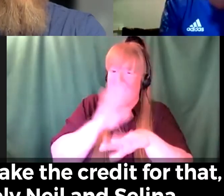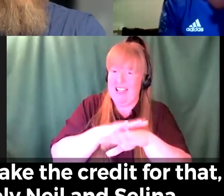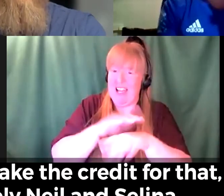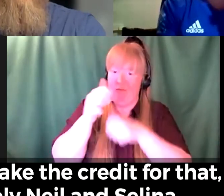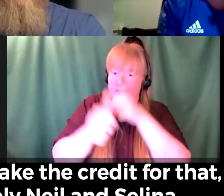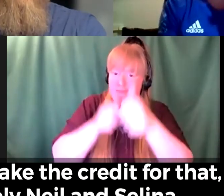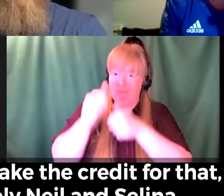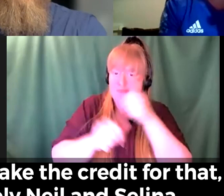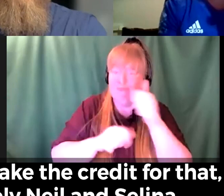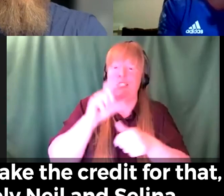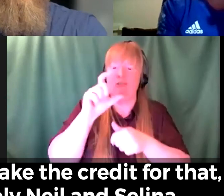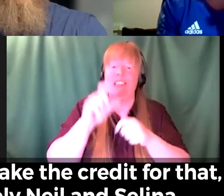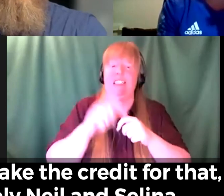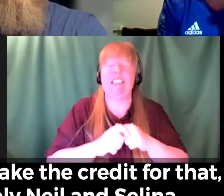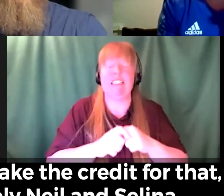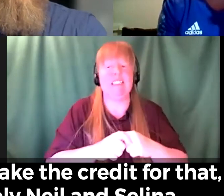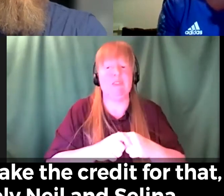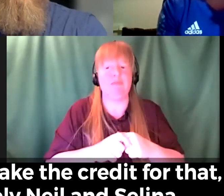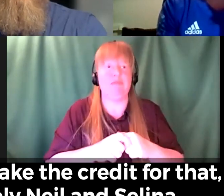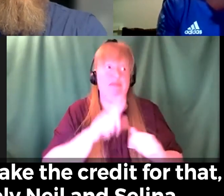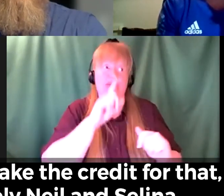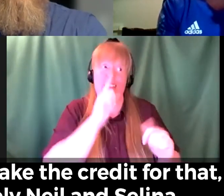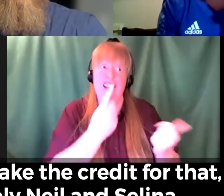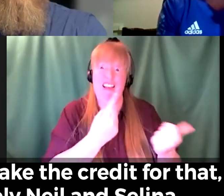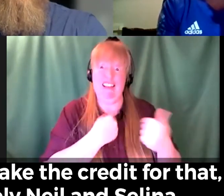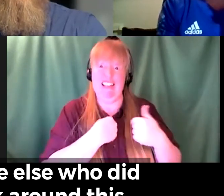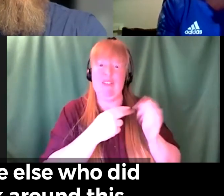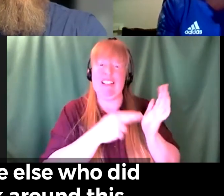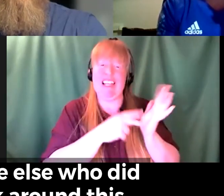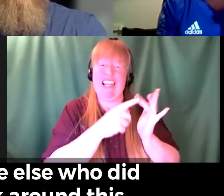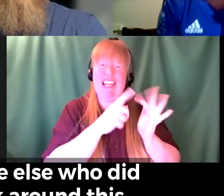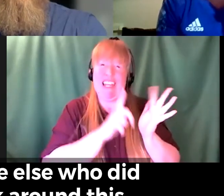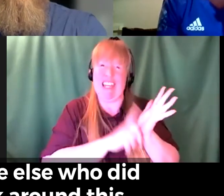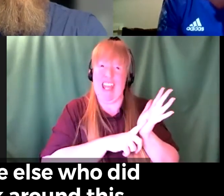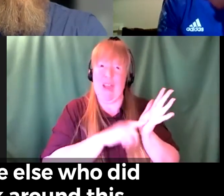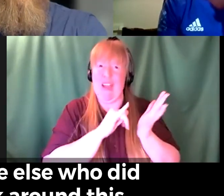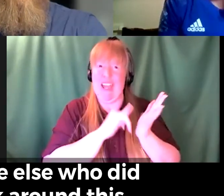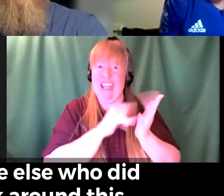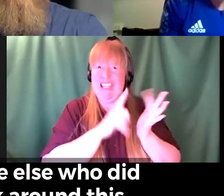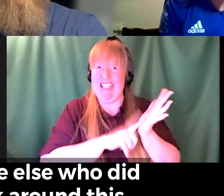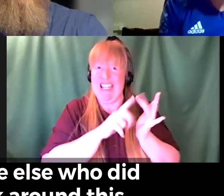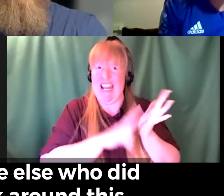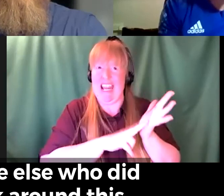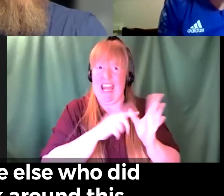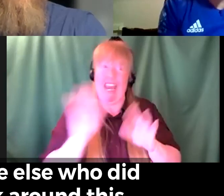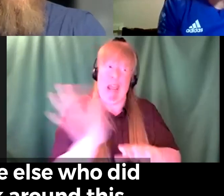I mean, I cannot take the credit for that. That was definitely Neil and Selena and everyone else who did